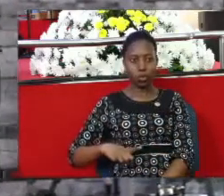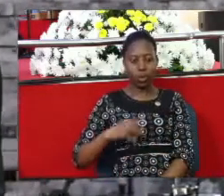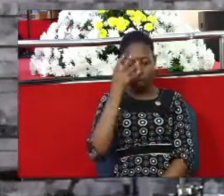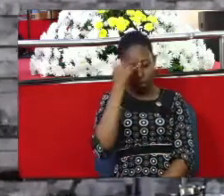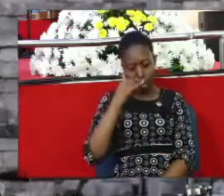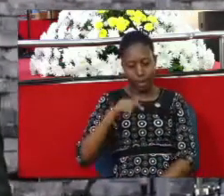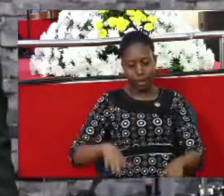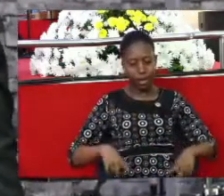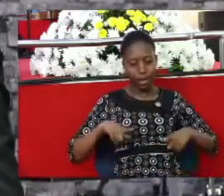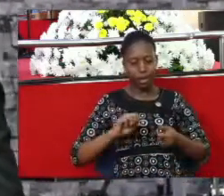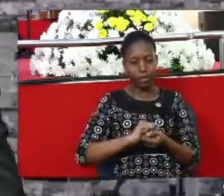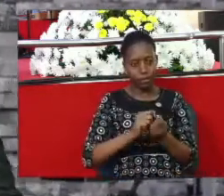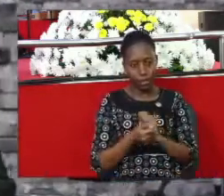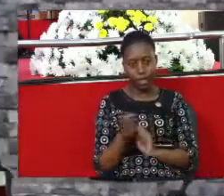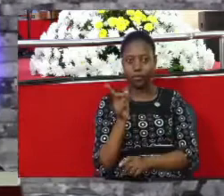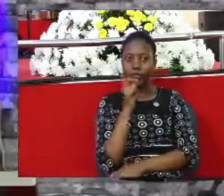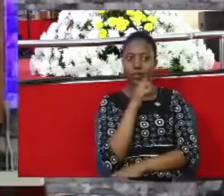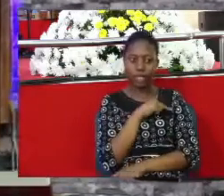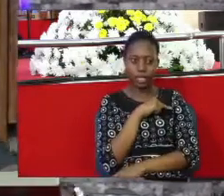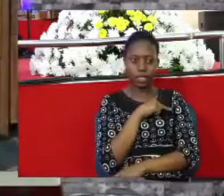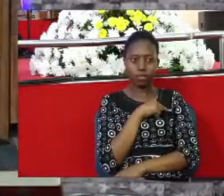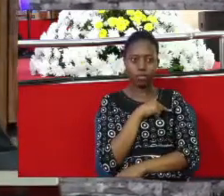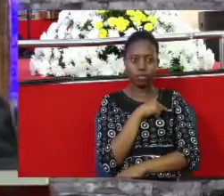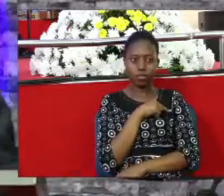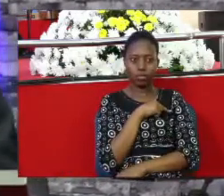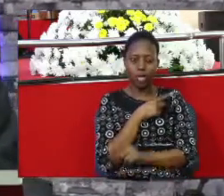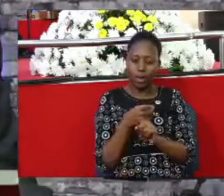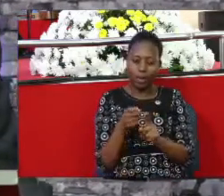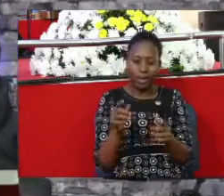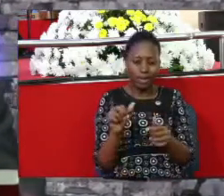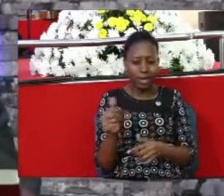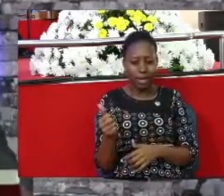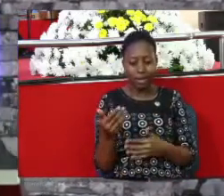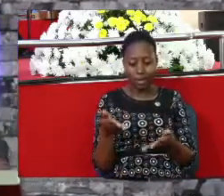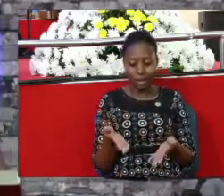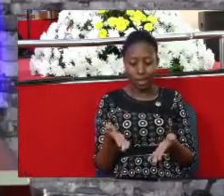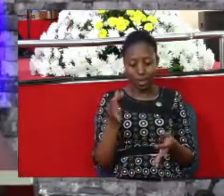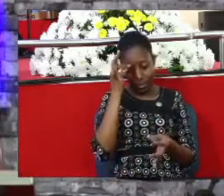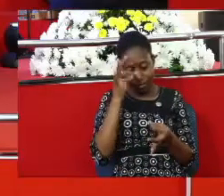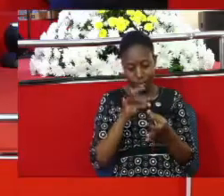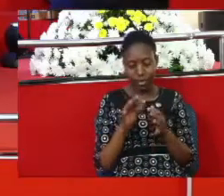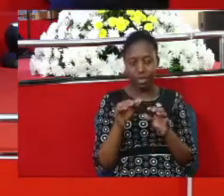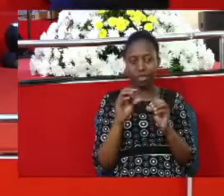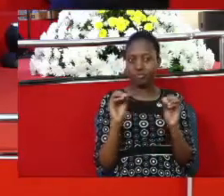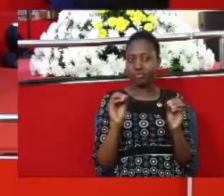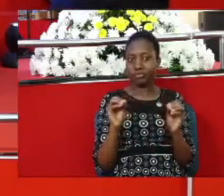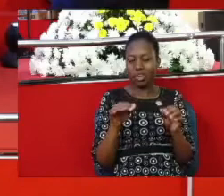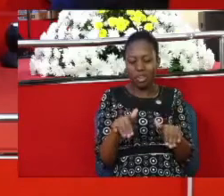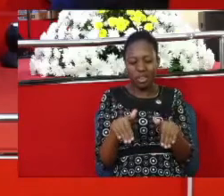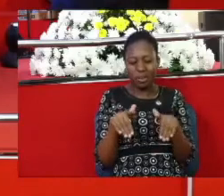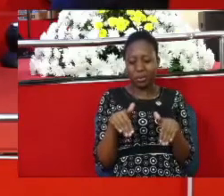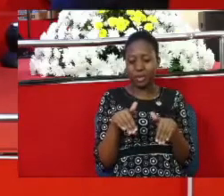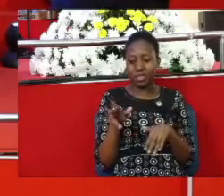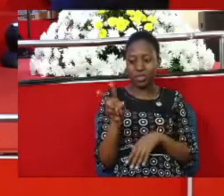is, ngoja nione kwanza kama zitakuja. I like what Bishop Marcus has been telling people.